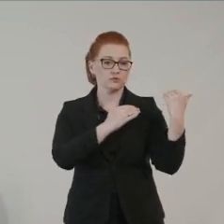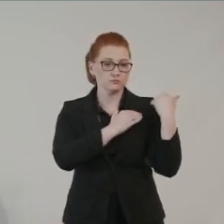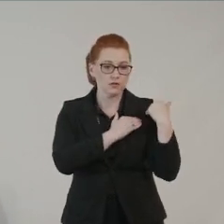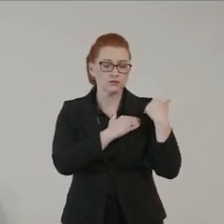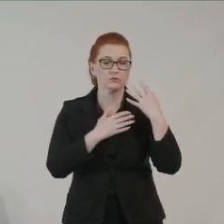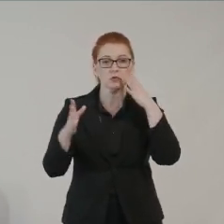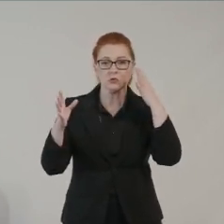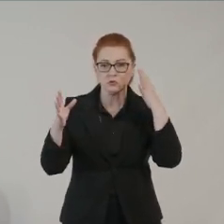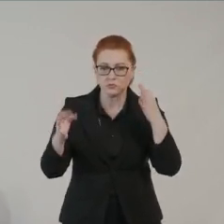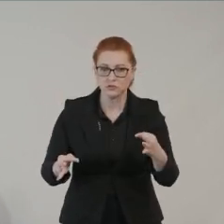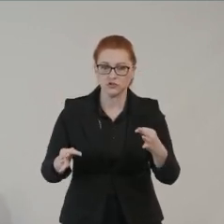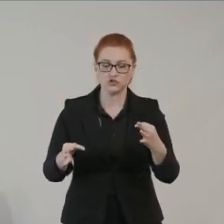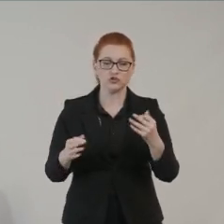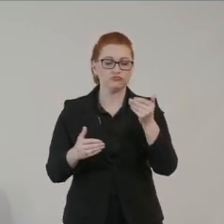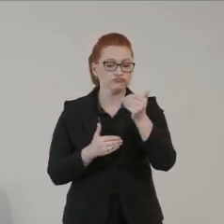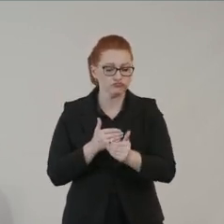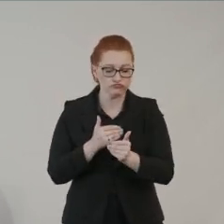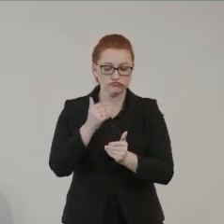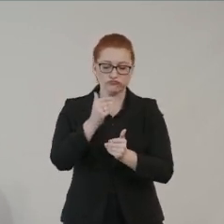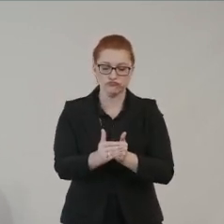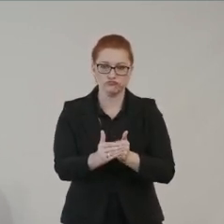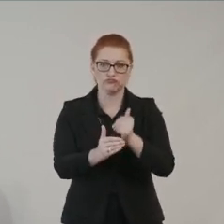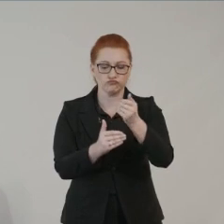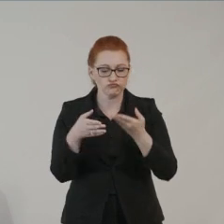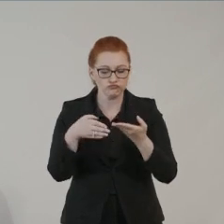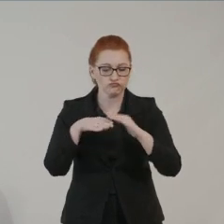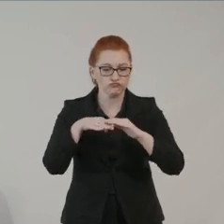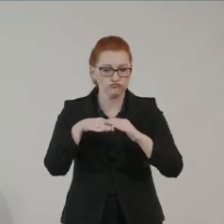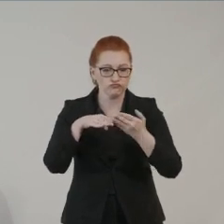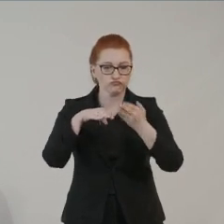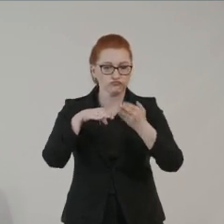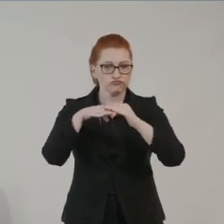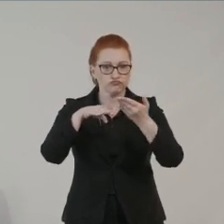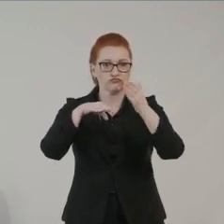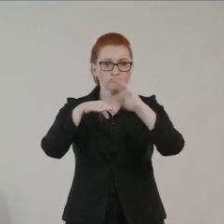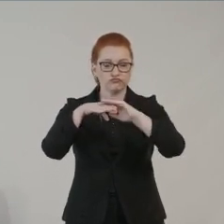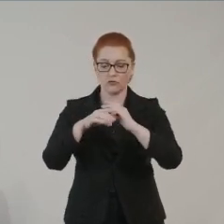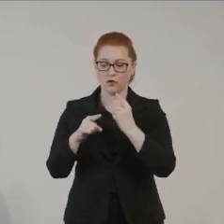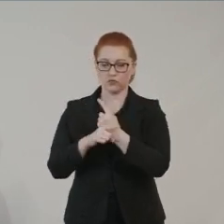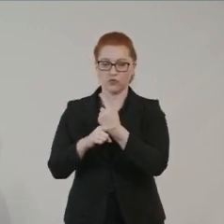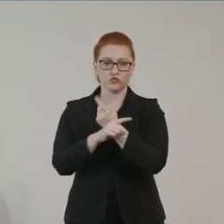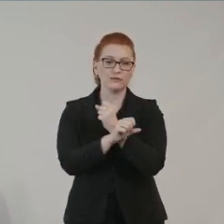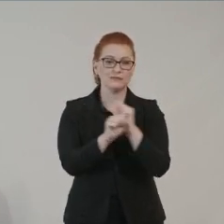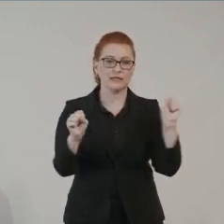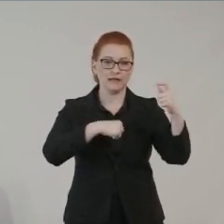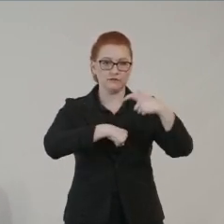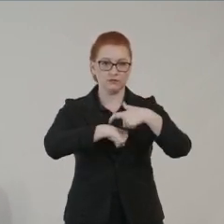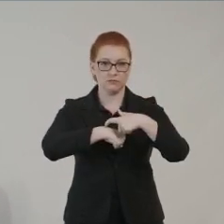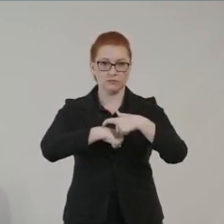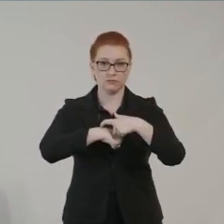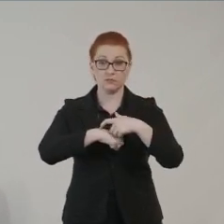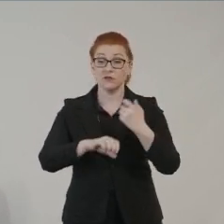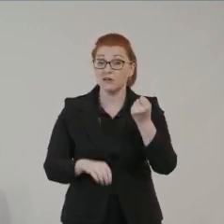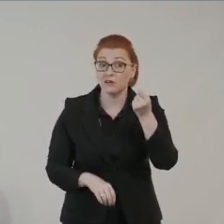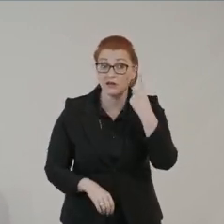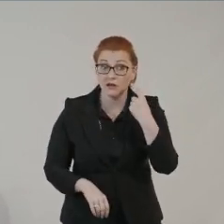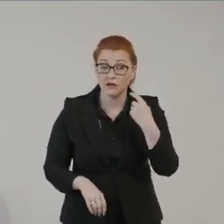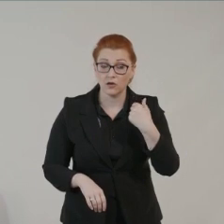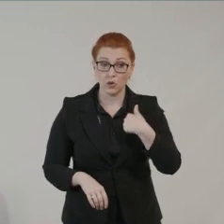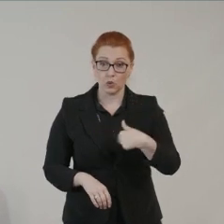confidence in our economy at the appropriate and safe time in Arizona. We do not want to lose